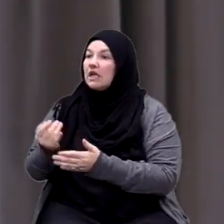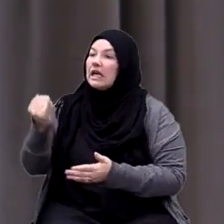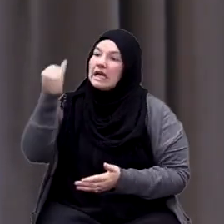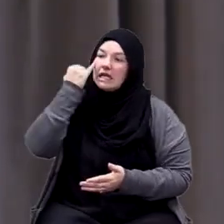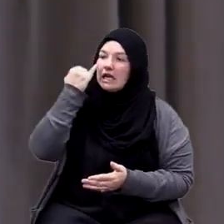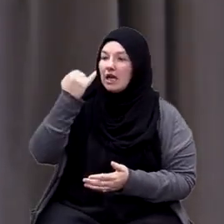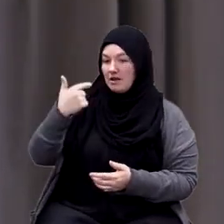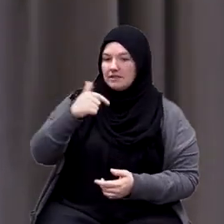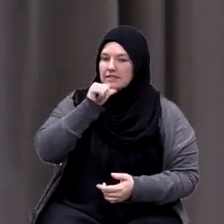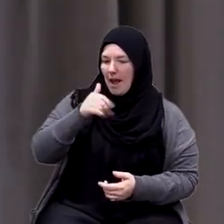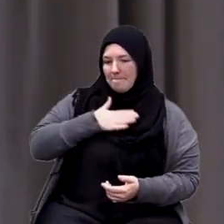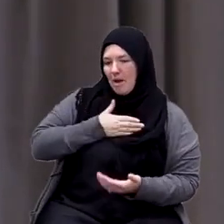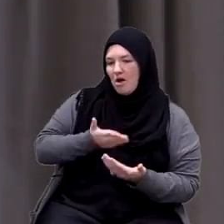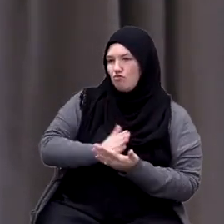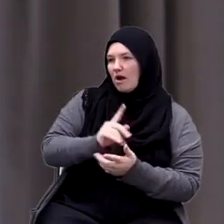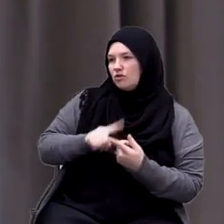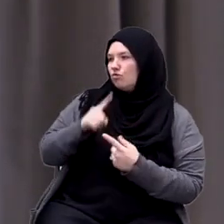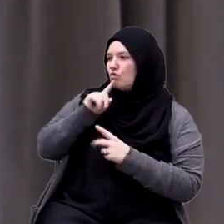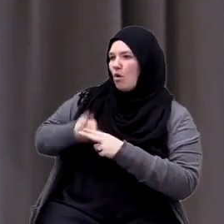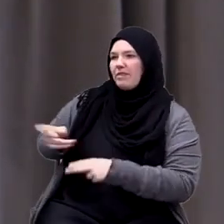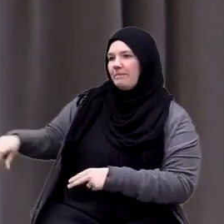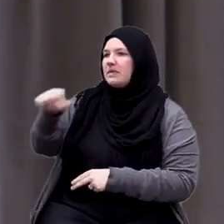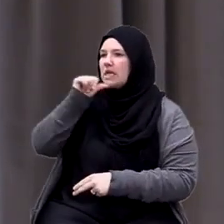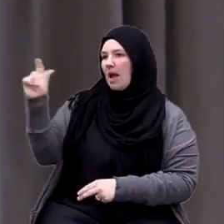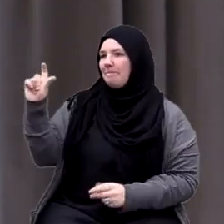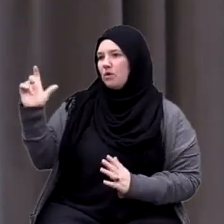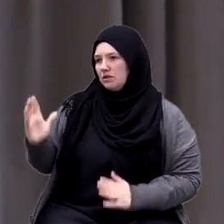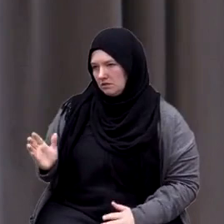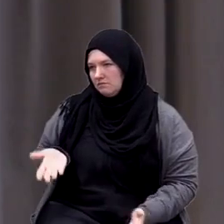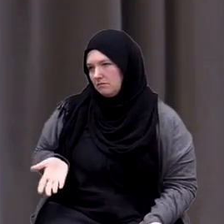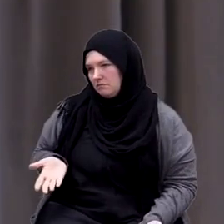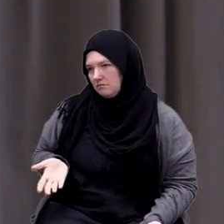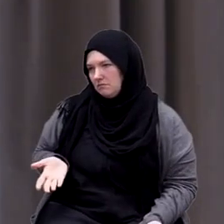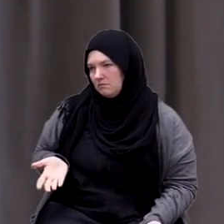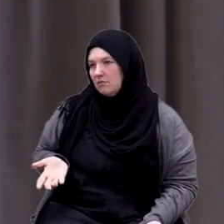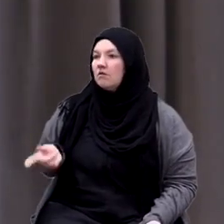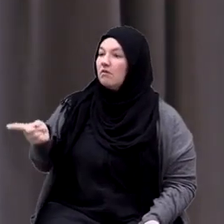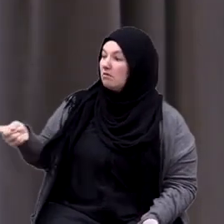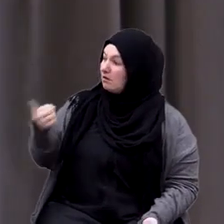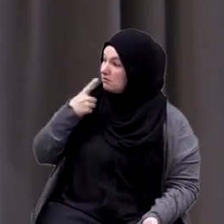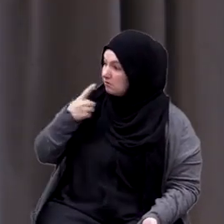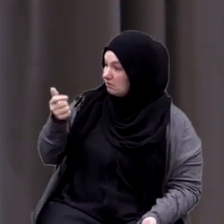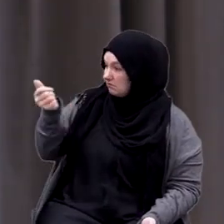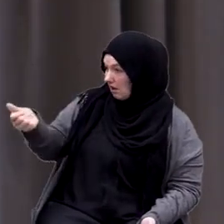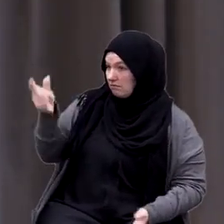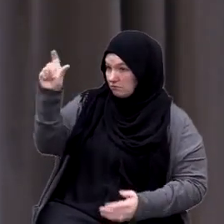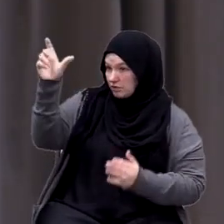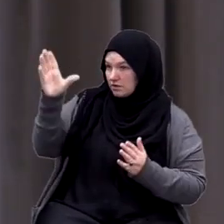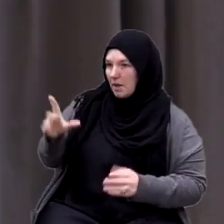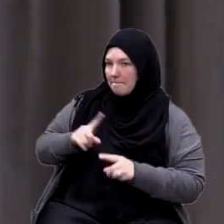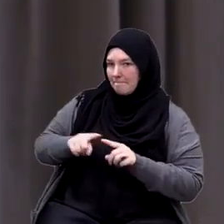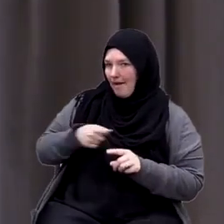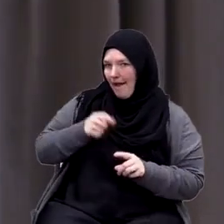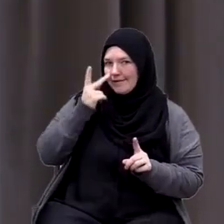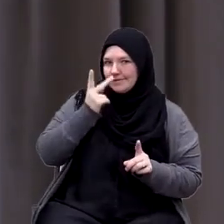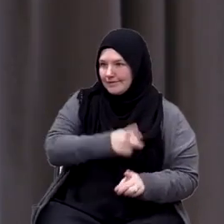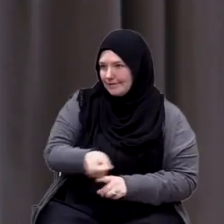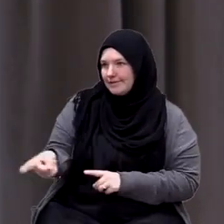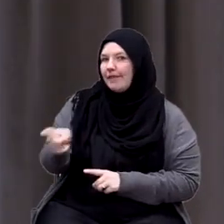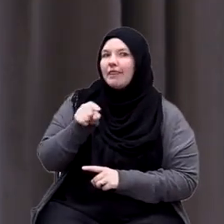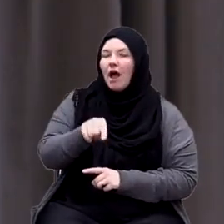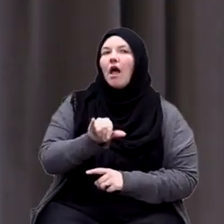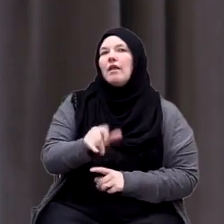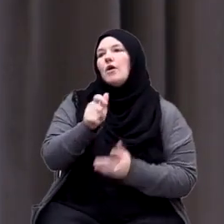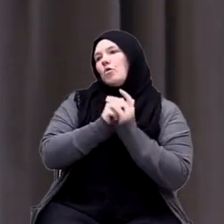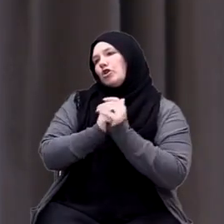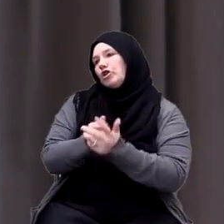Muslims out of Islam. But they are Muslims. That's what they profess and confess. And that's what